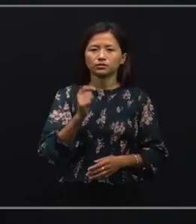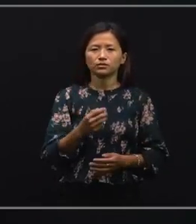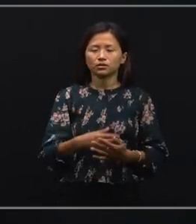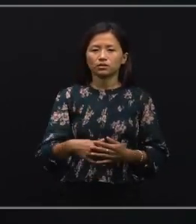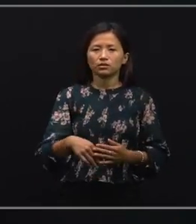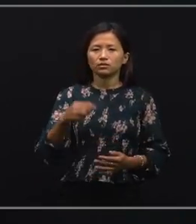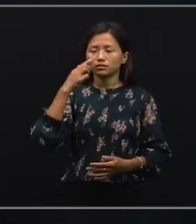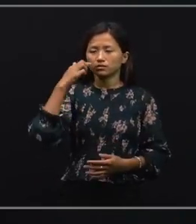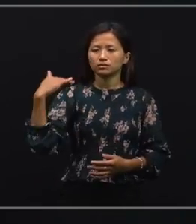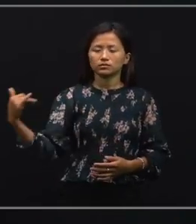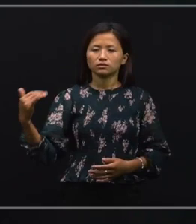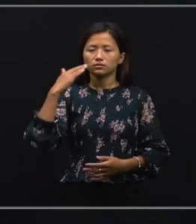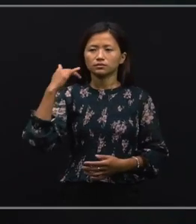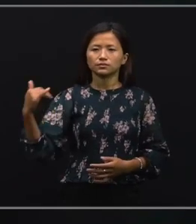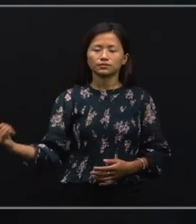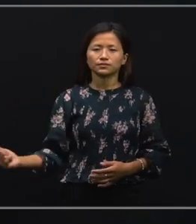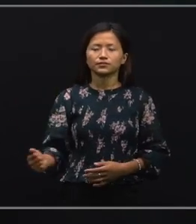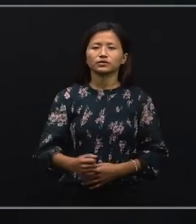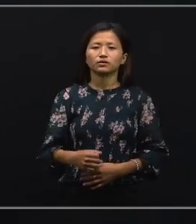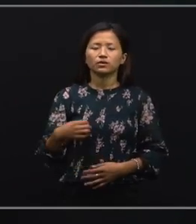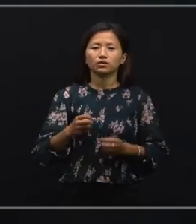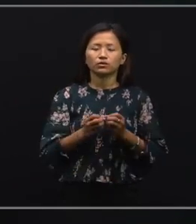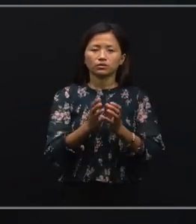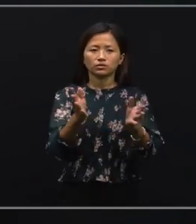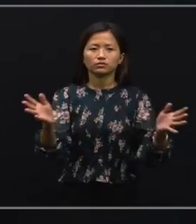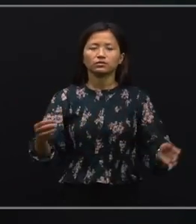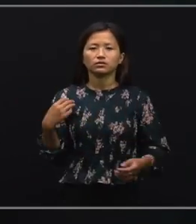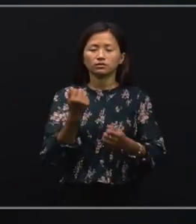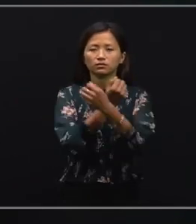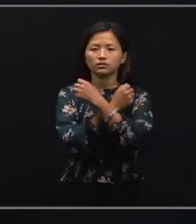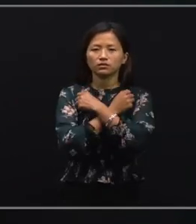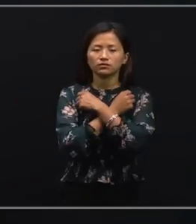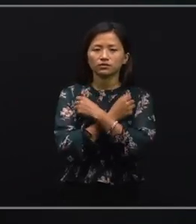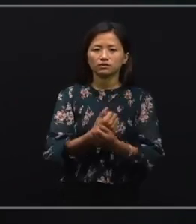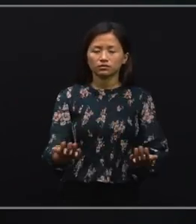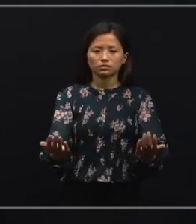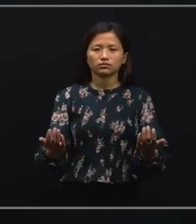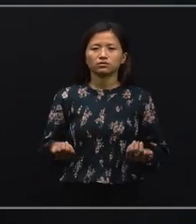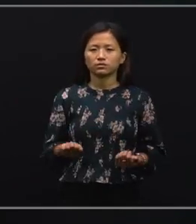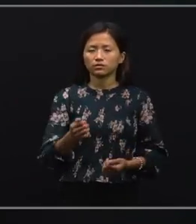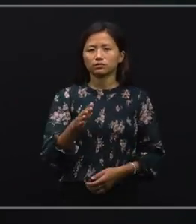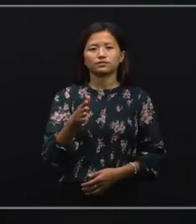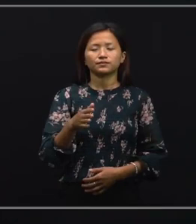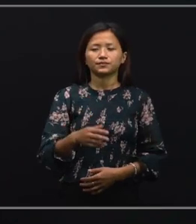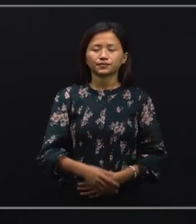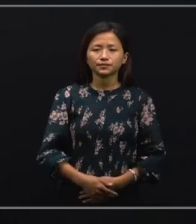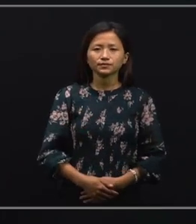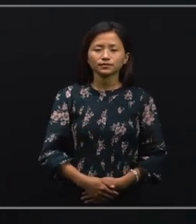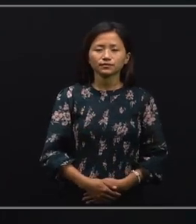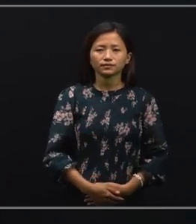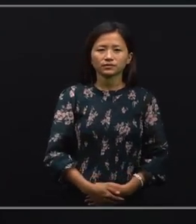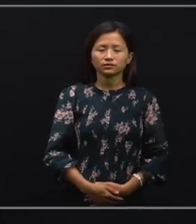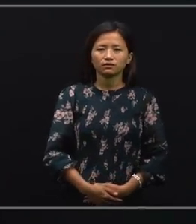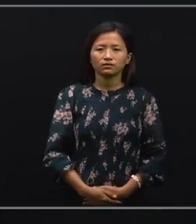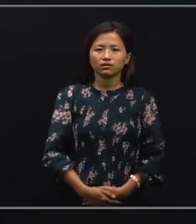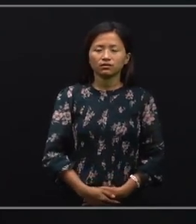siblings. If you are to live without their love and without their support, you cannot imagine that at this young age. And